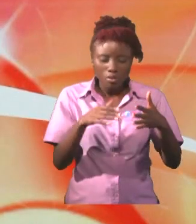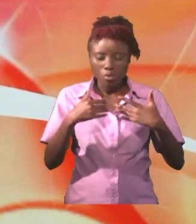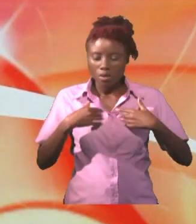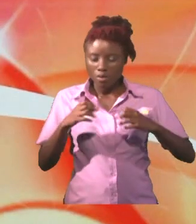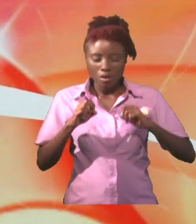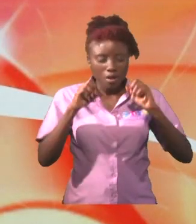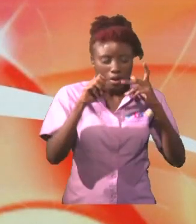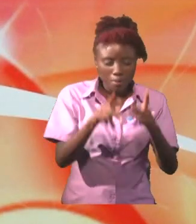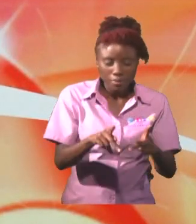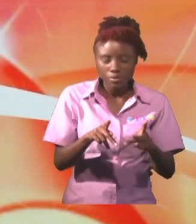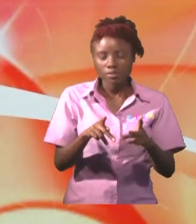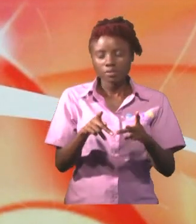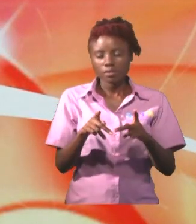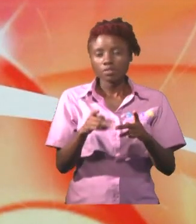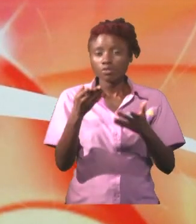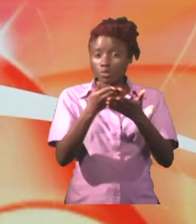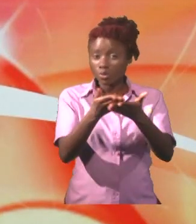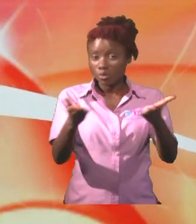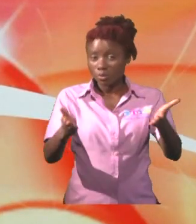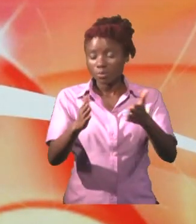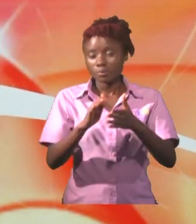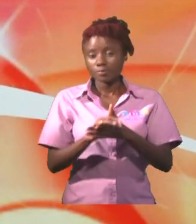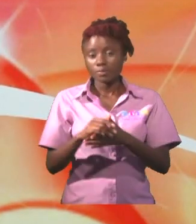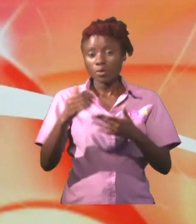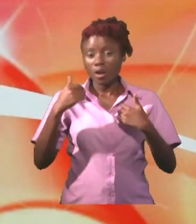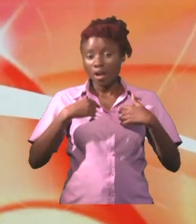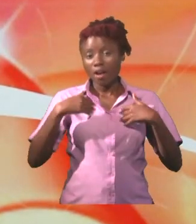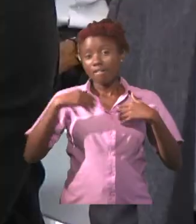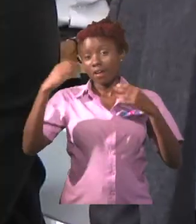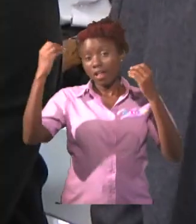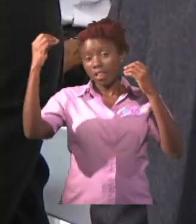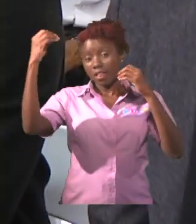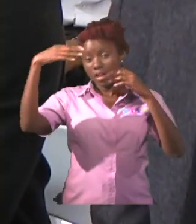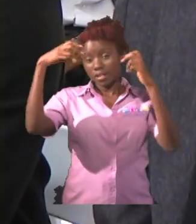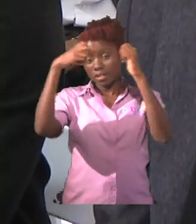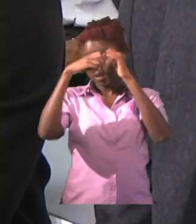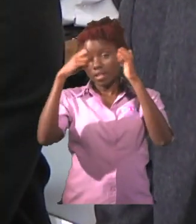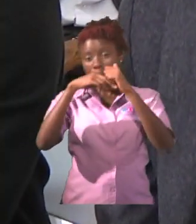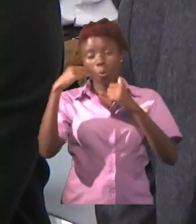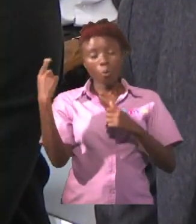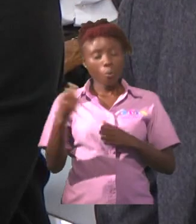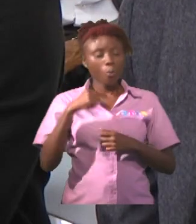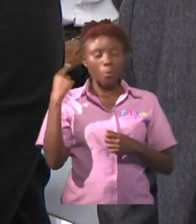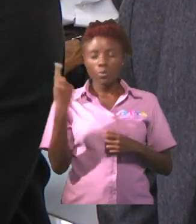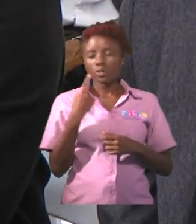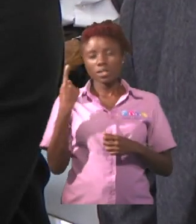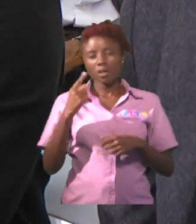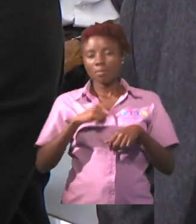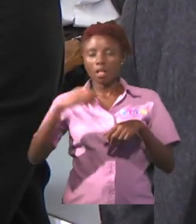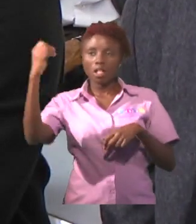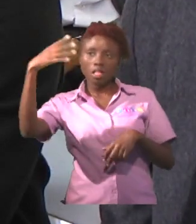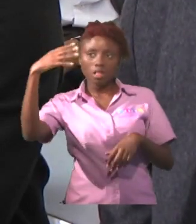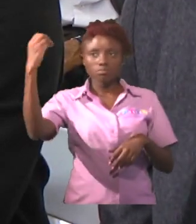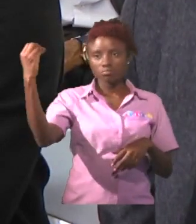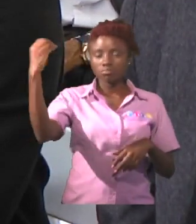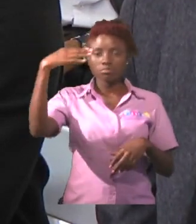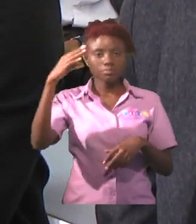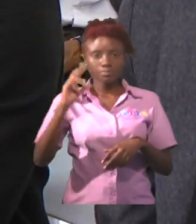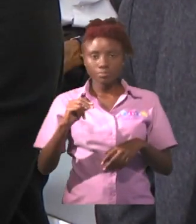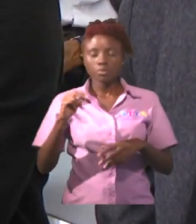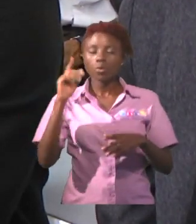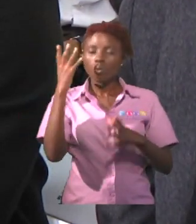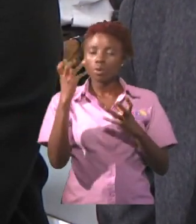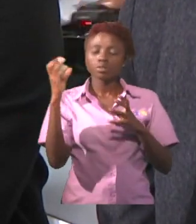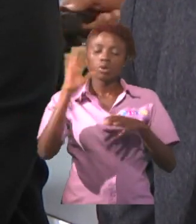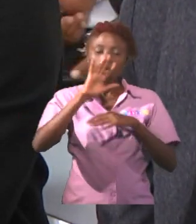going to come because of this opportunity to have light constantly in your facility. Chief Secretary Fali Augustine commended all parties